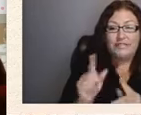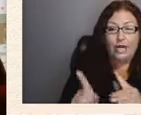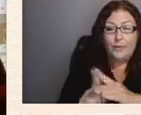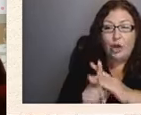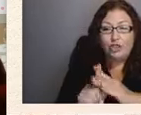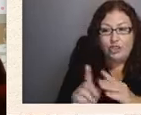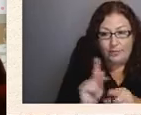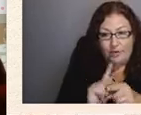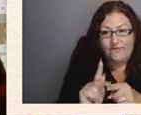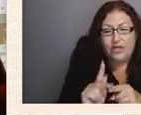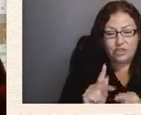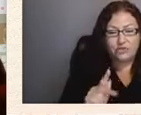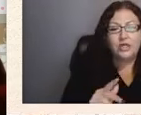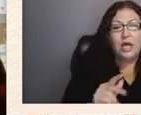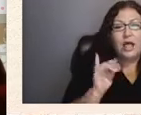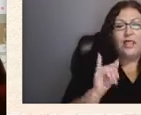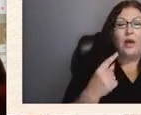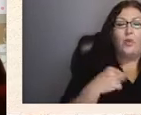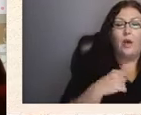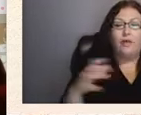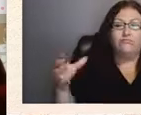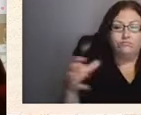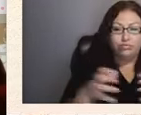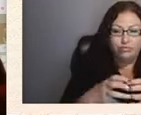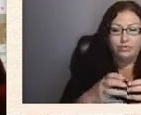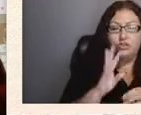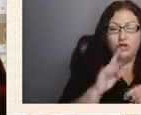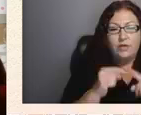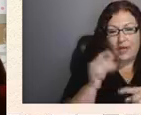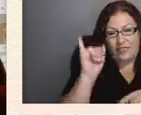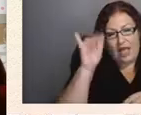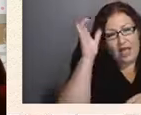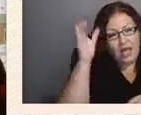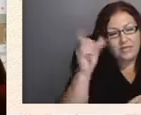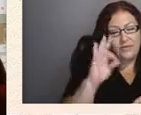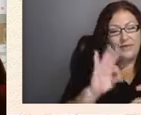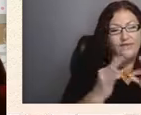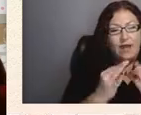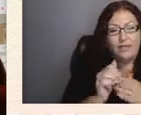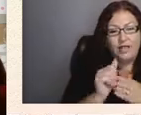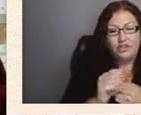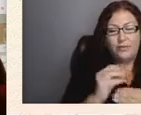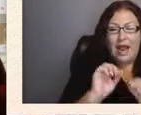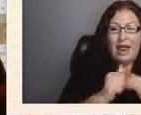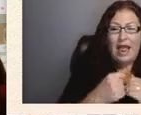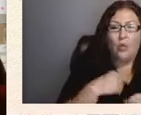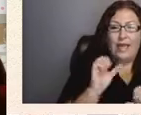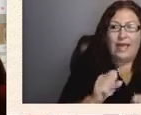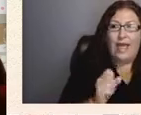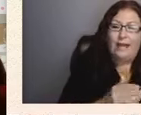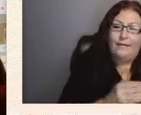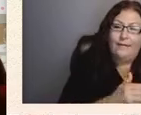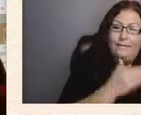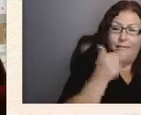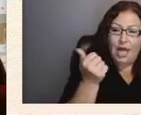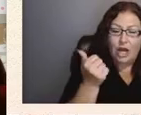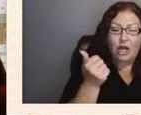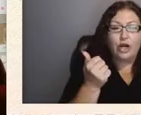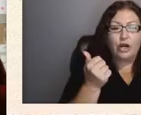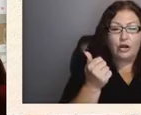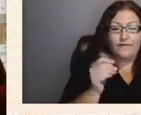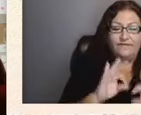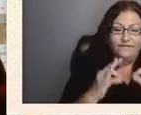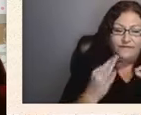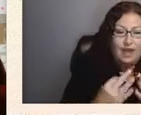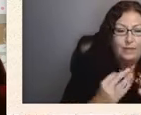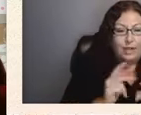we talked about this concept of family leadership and how we could be better family